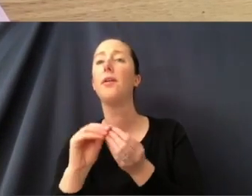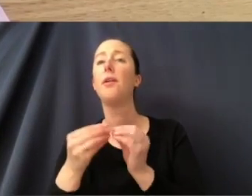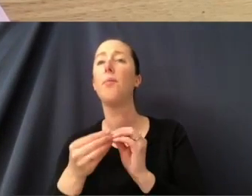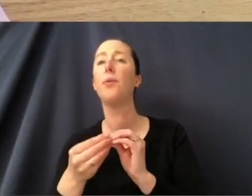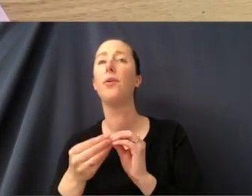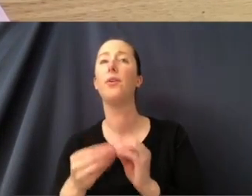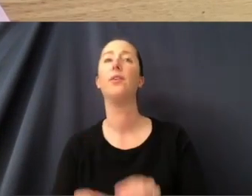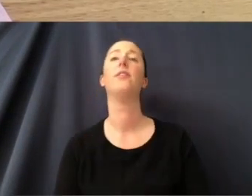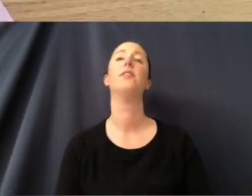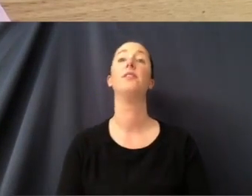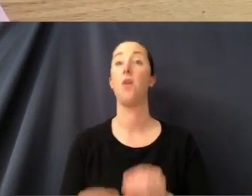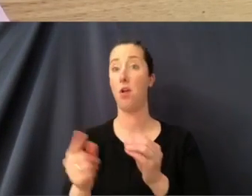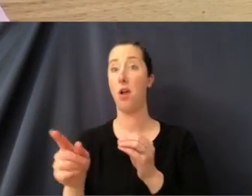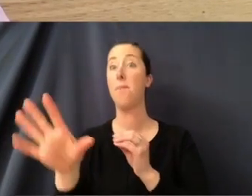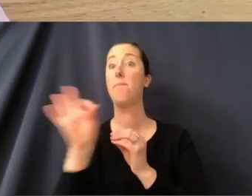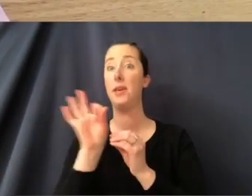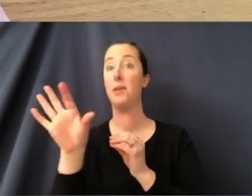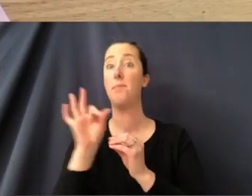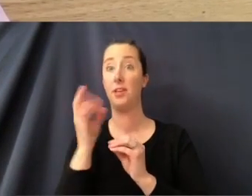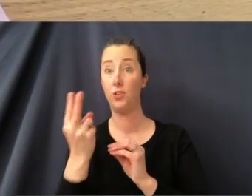then I read them their fortune.